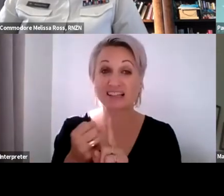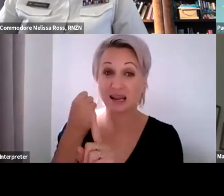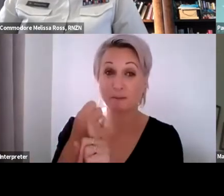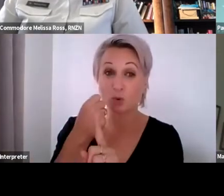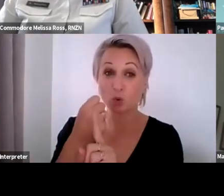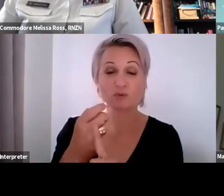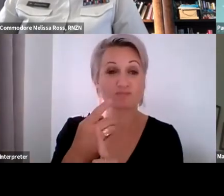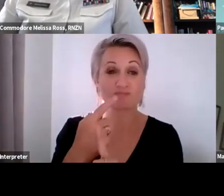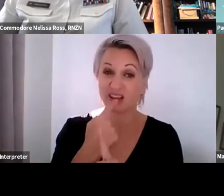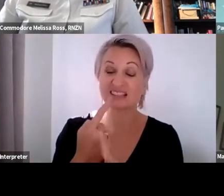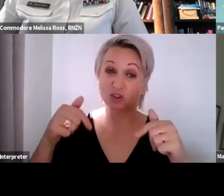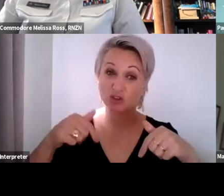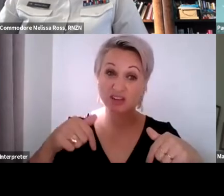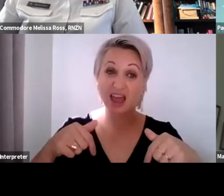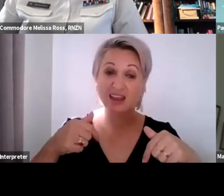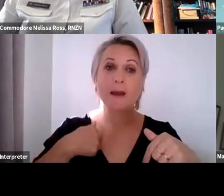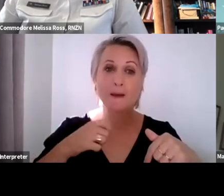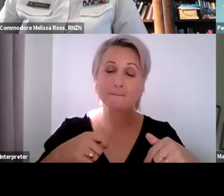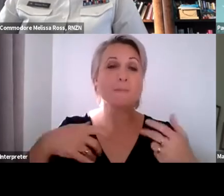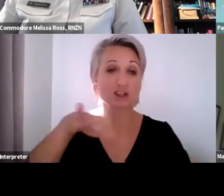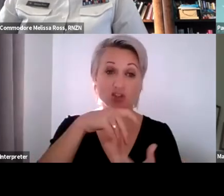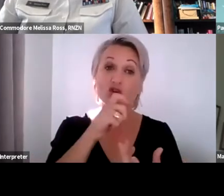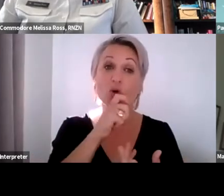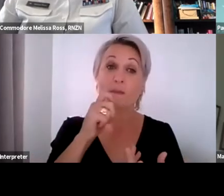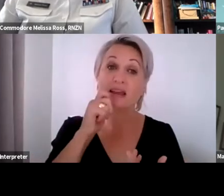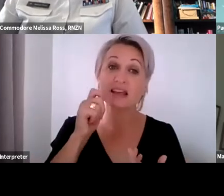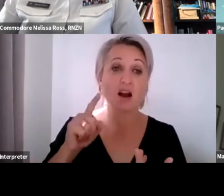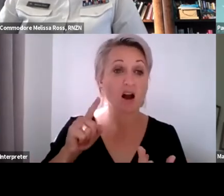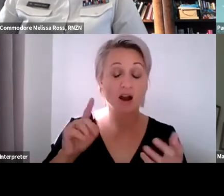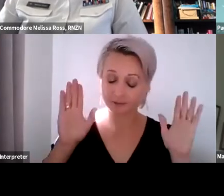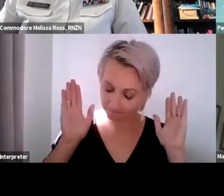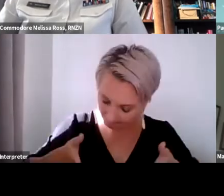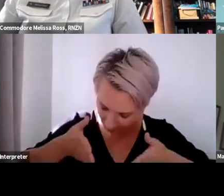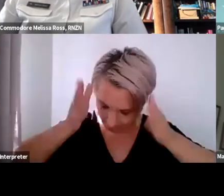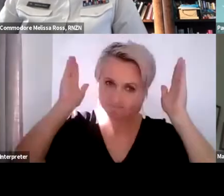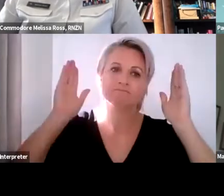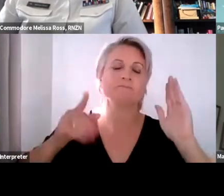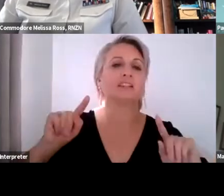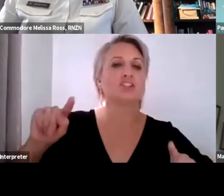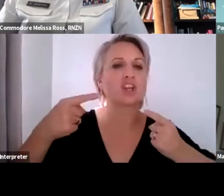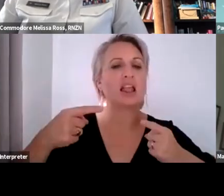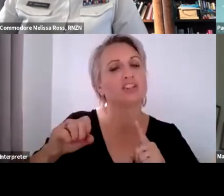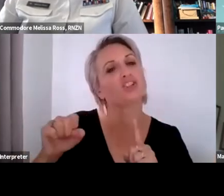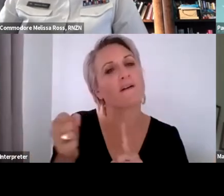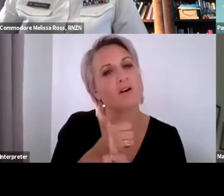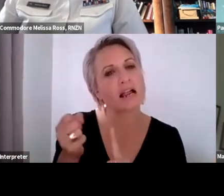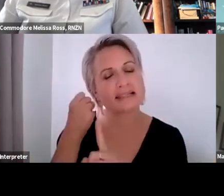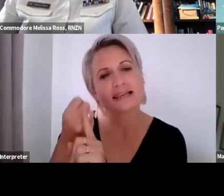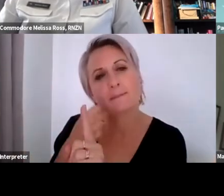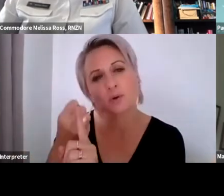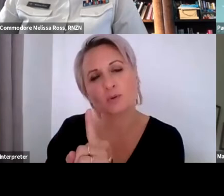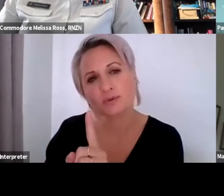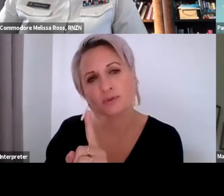out there in my social media feeds, choosing to challenge violence and abuse. because disabled